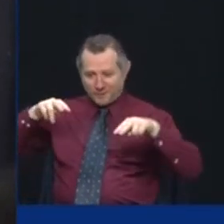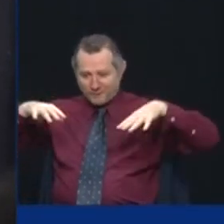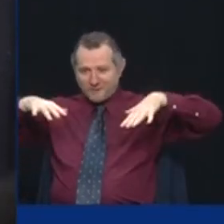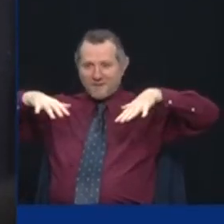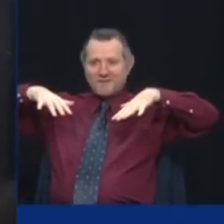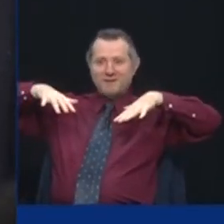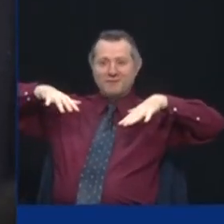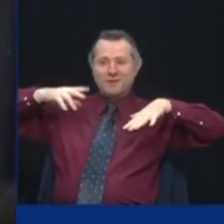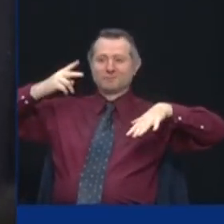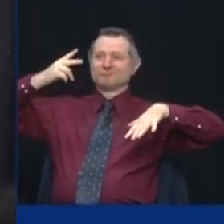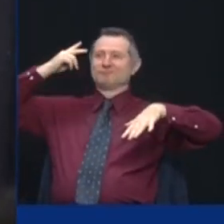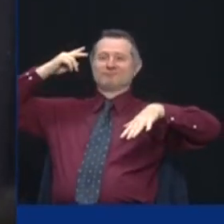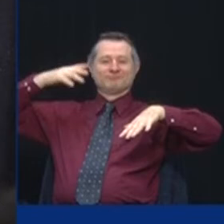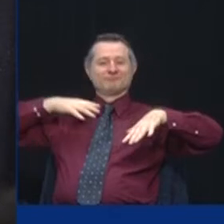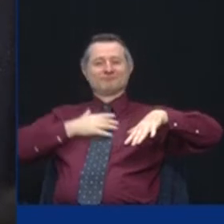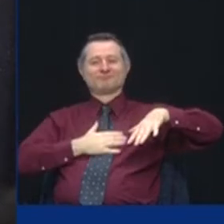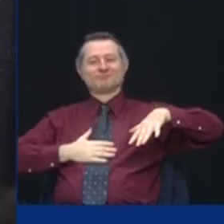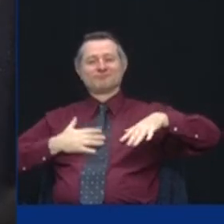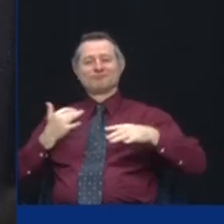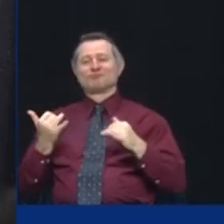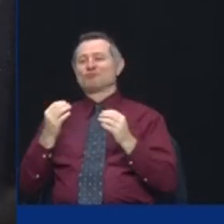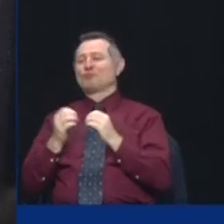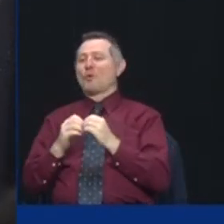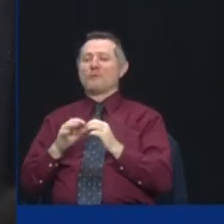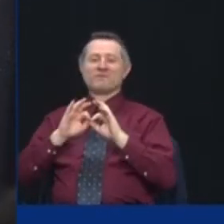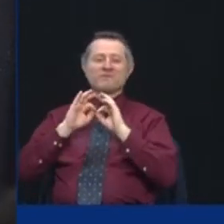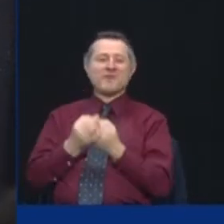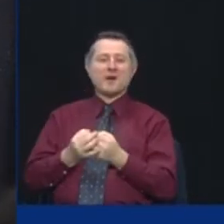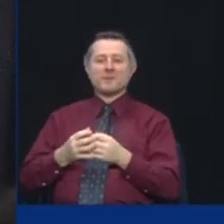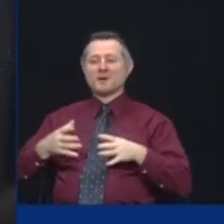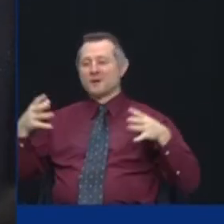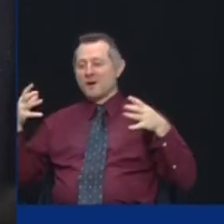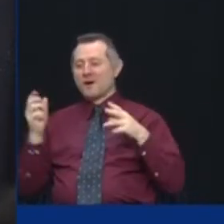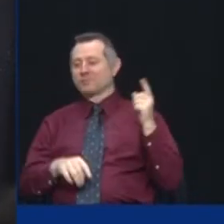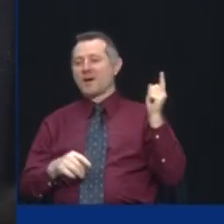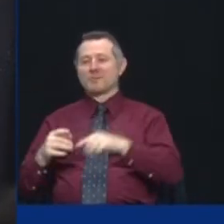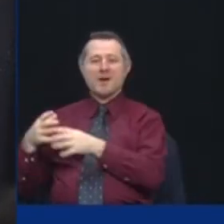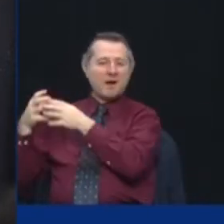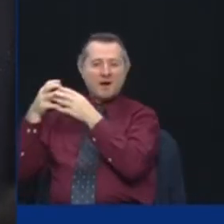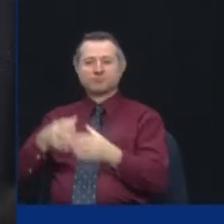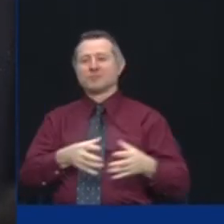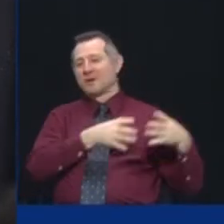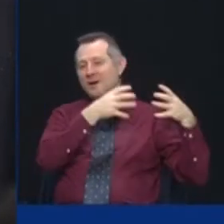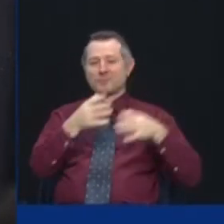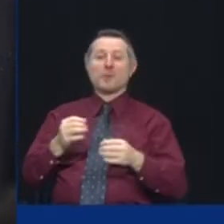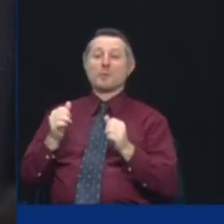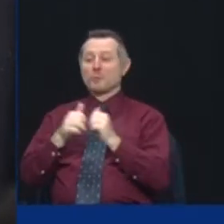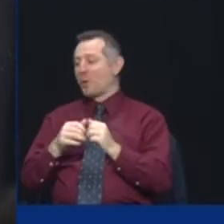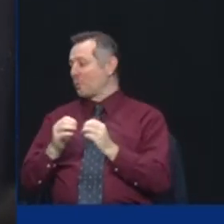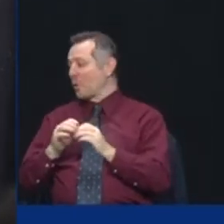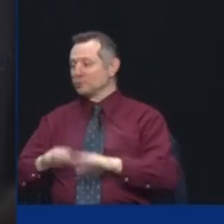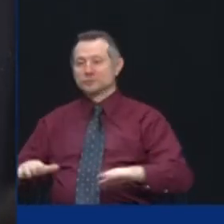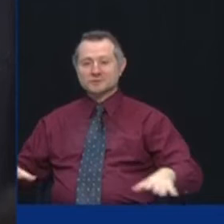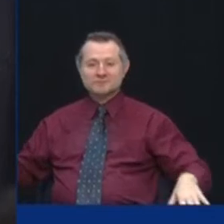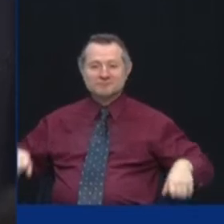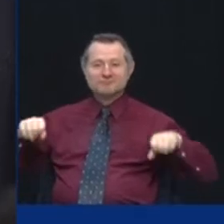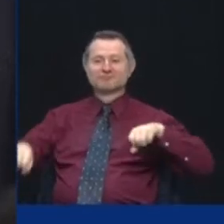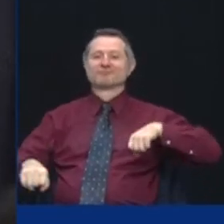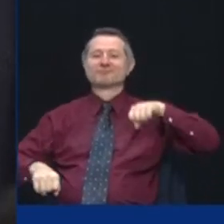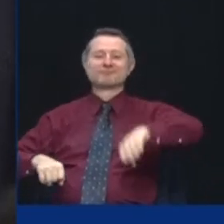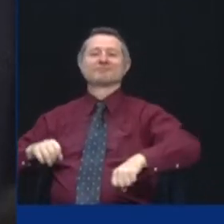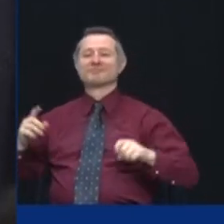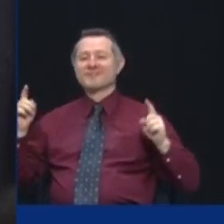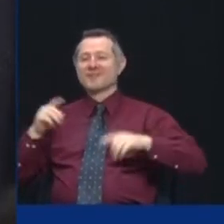will get more families to the ballpark, we will have more kids in the ballpark, and we'll return to creating those memories that are so important and so part